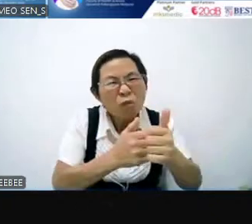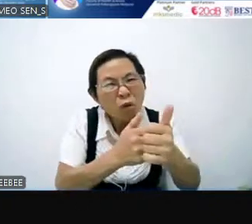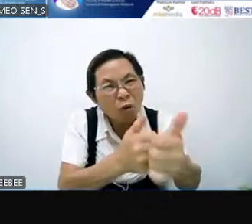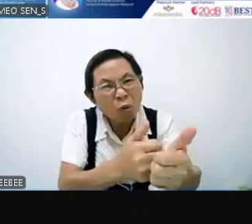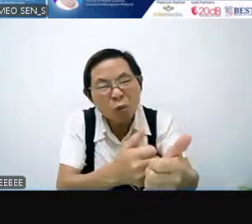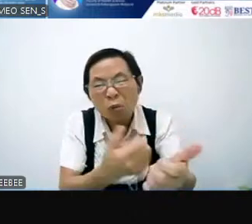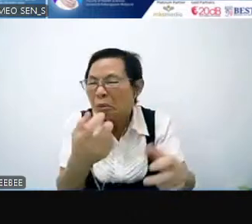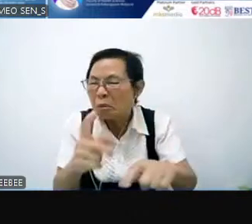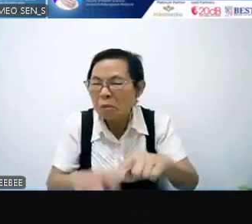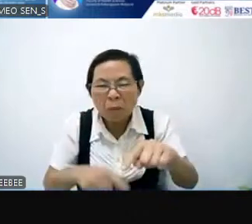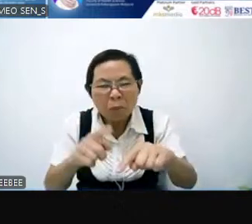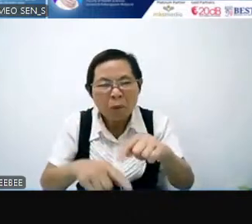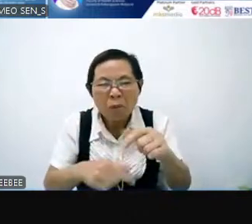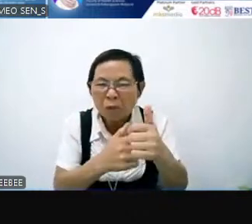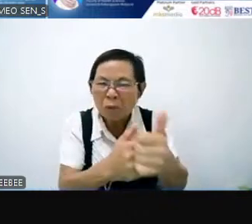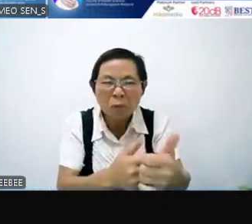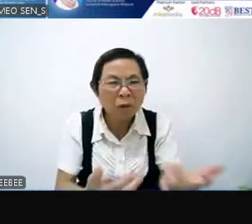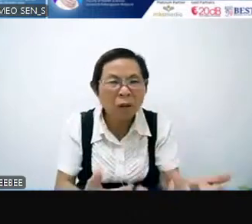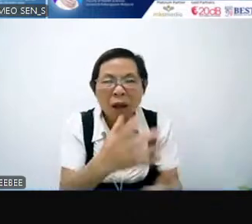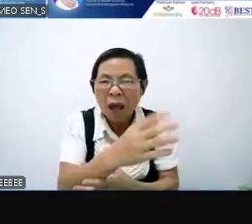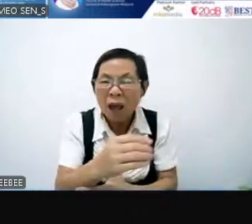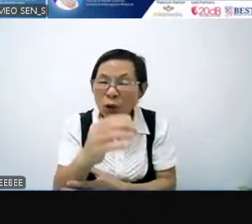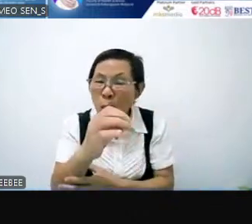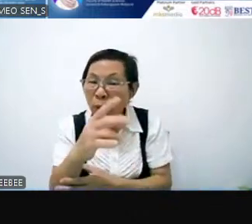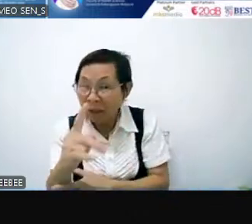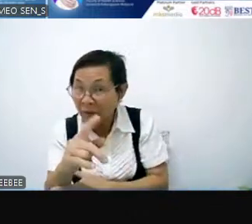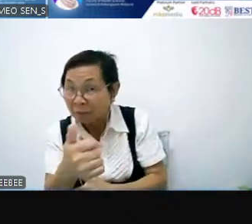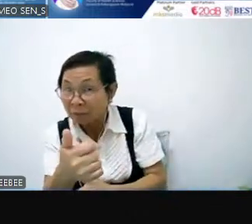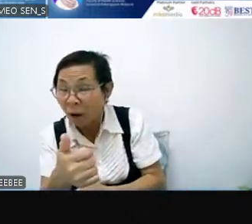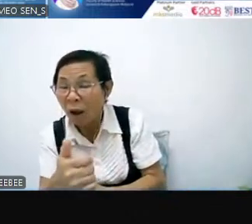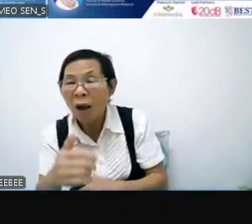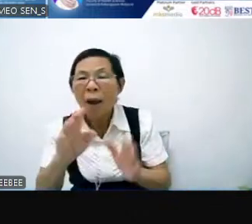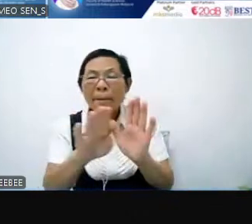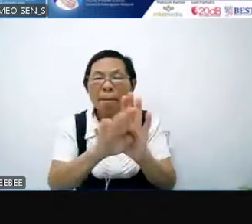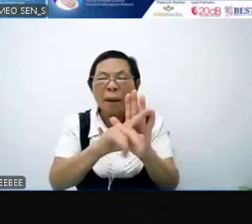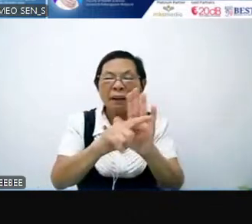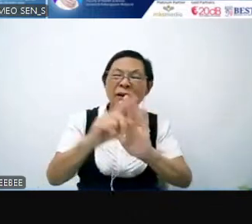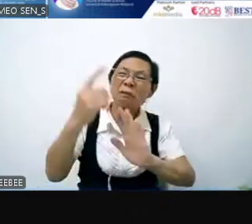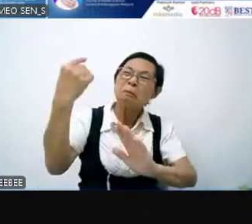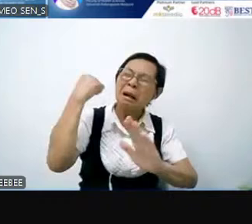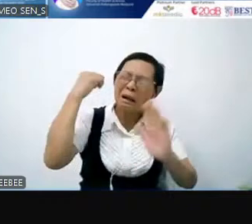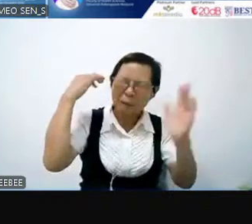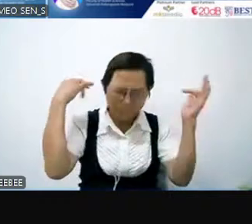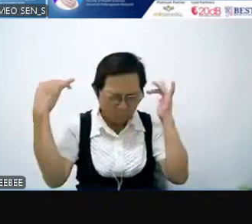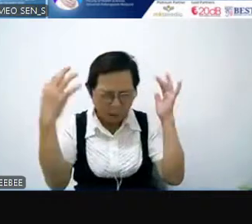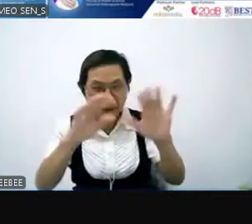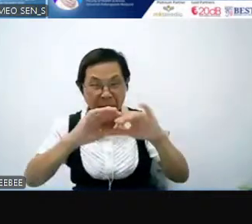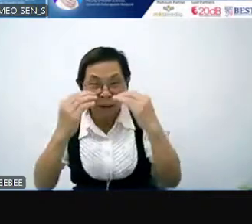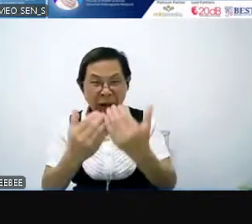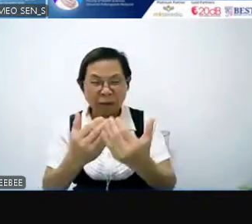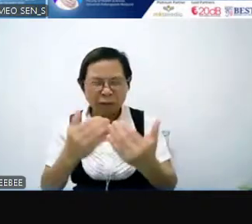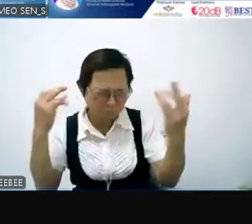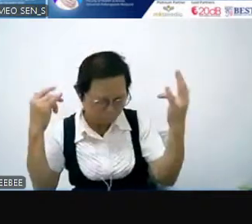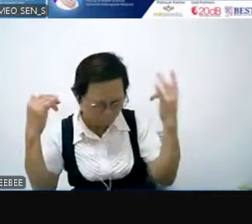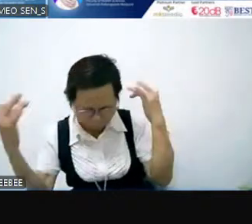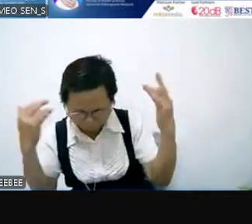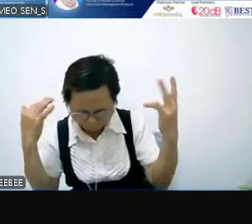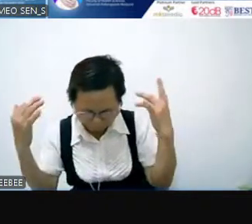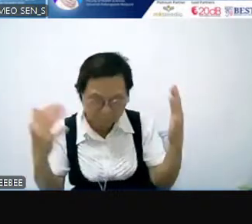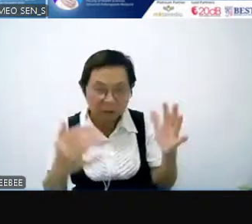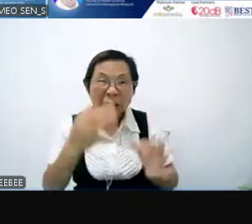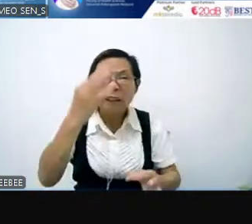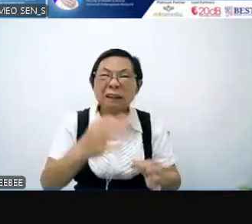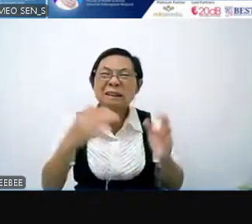And okay, other than that is the background noise and the classroom acoustic. If it is